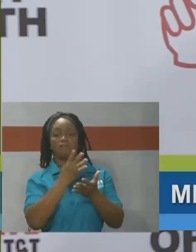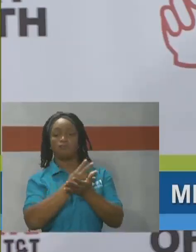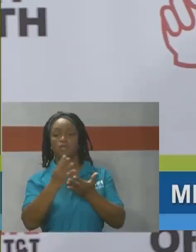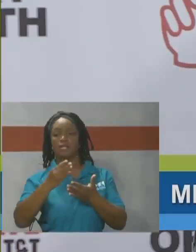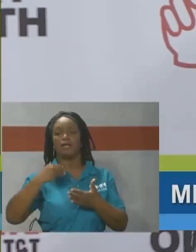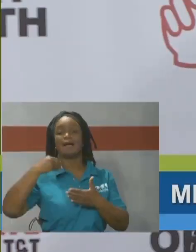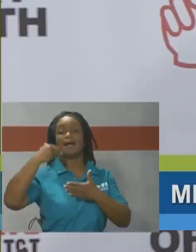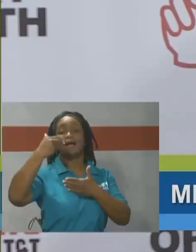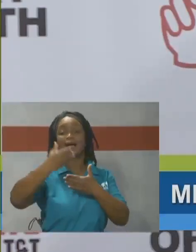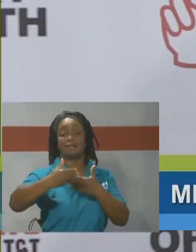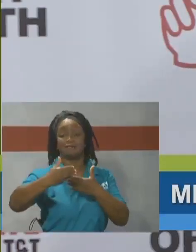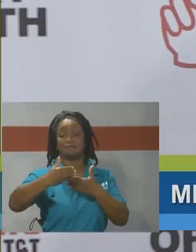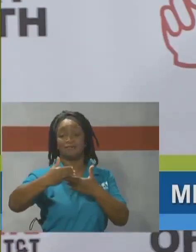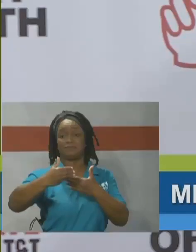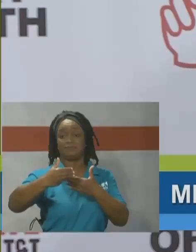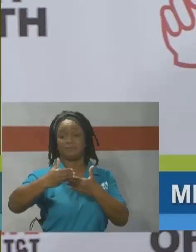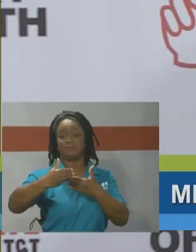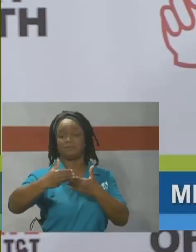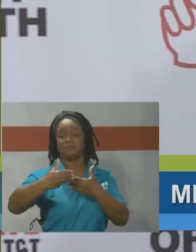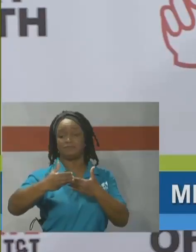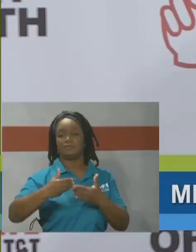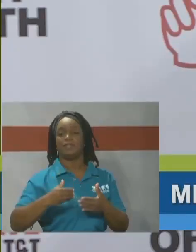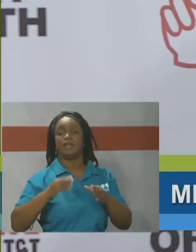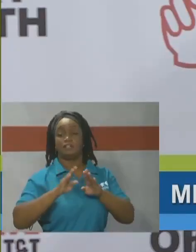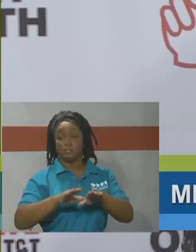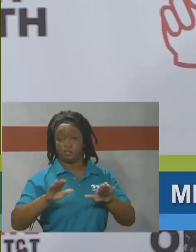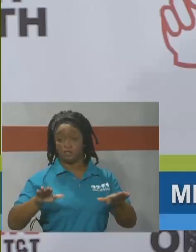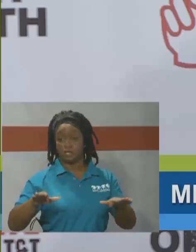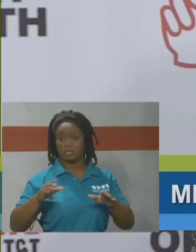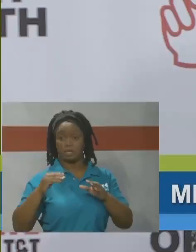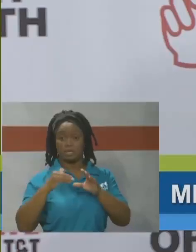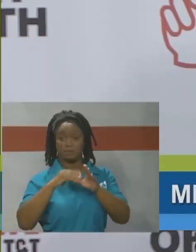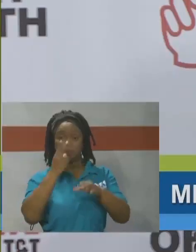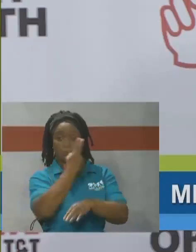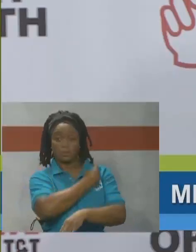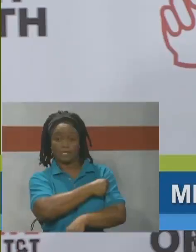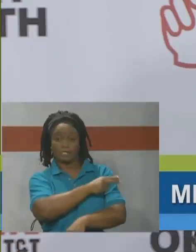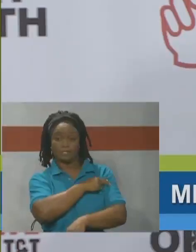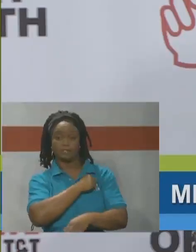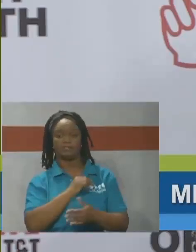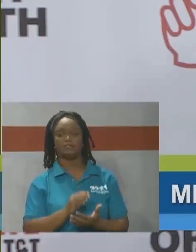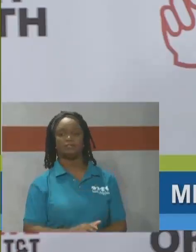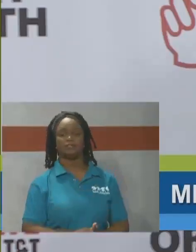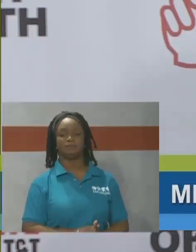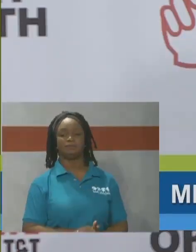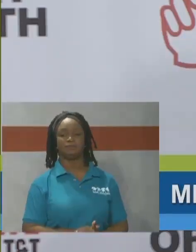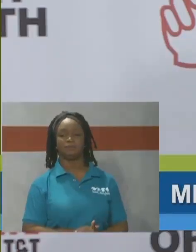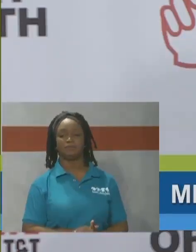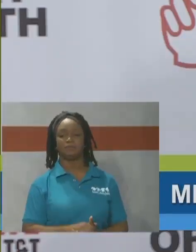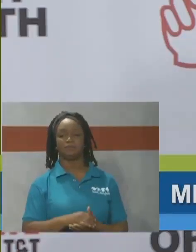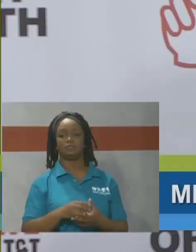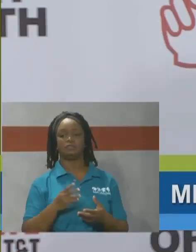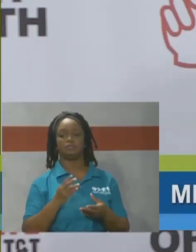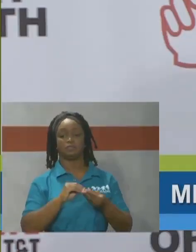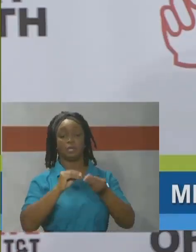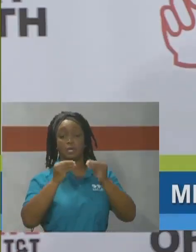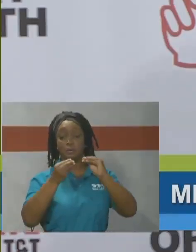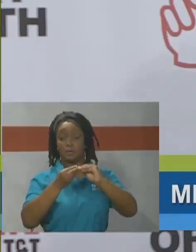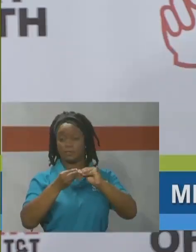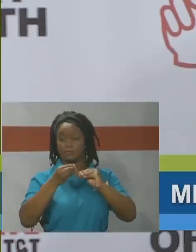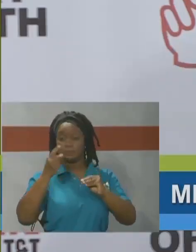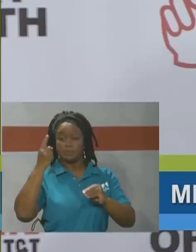just having a spike up, and it's really mimicking the MISI trend. So I'll get the numbers for the minister and the CMO for next time.